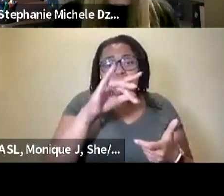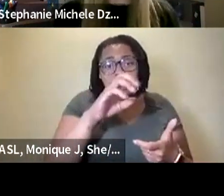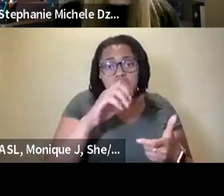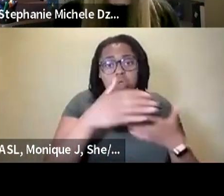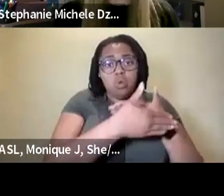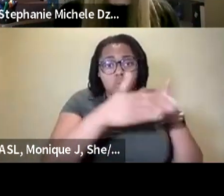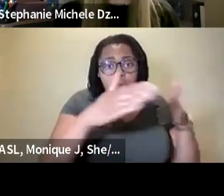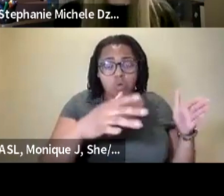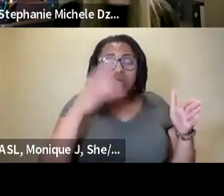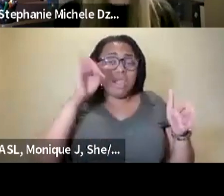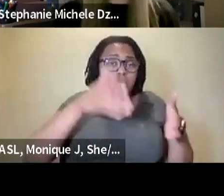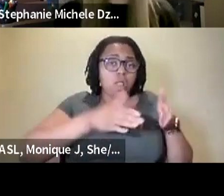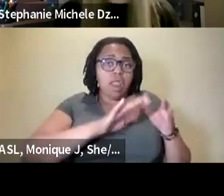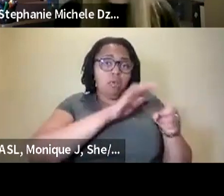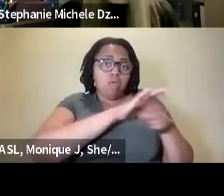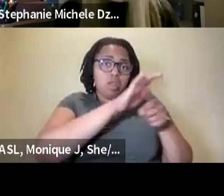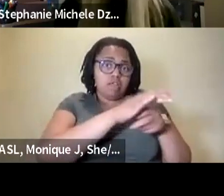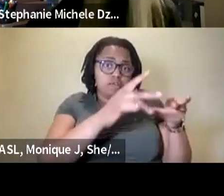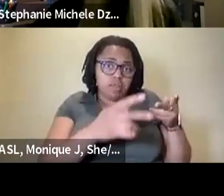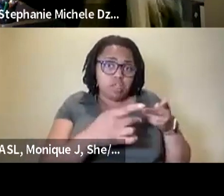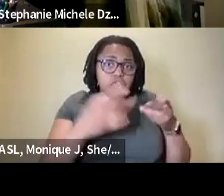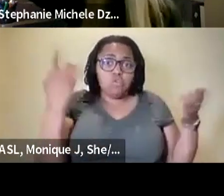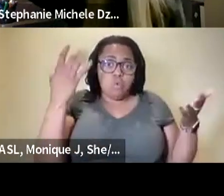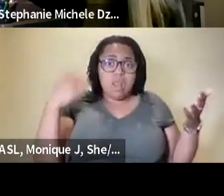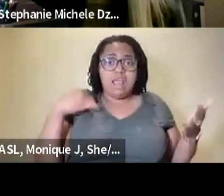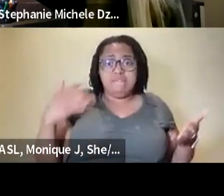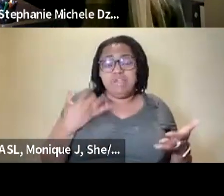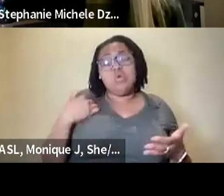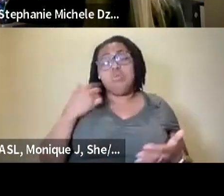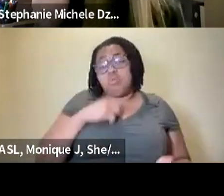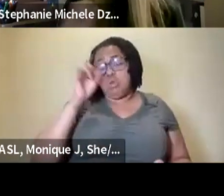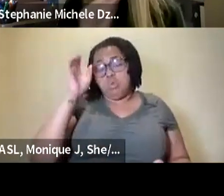need. Okay. Okay. So